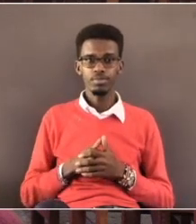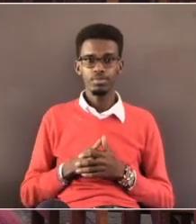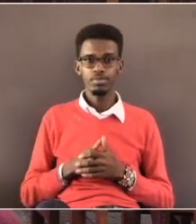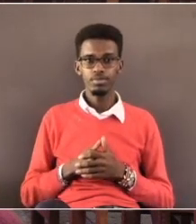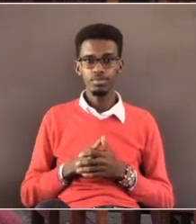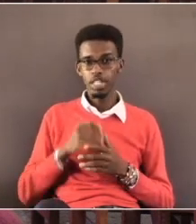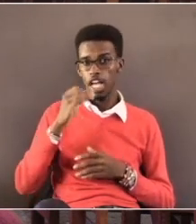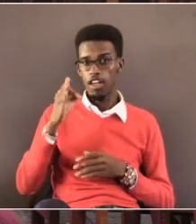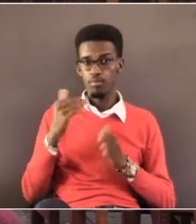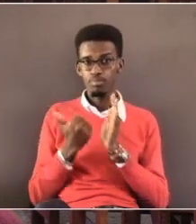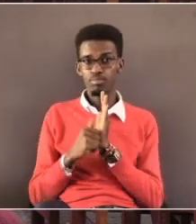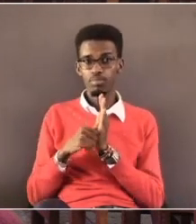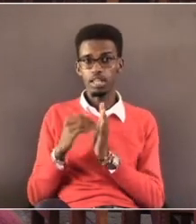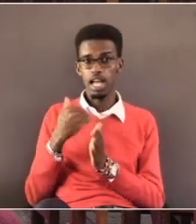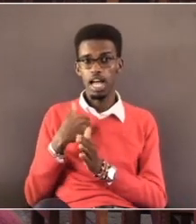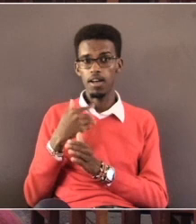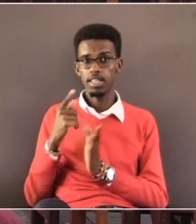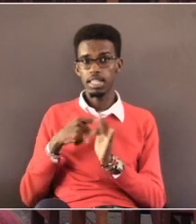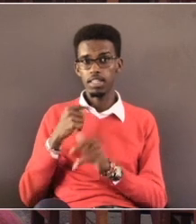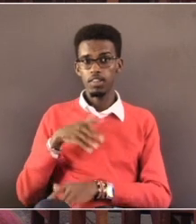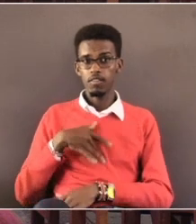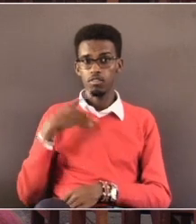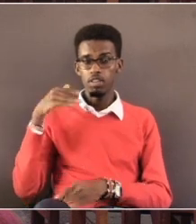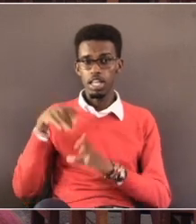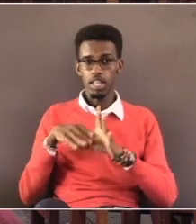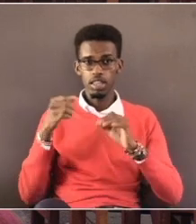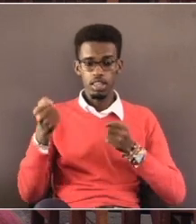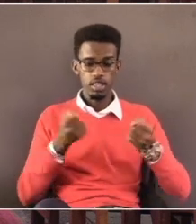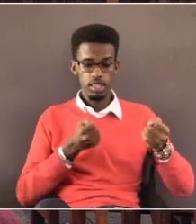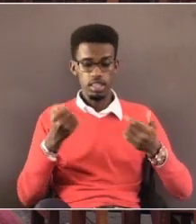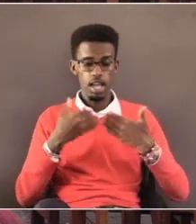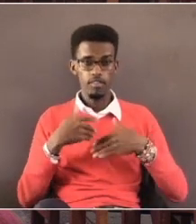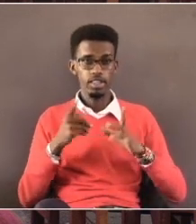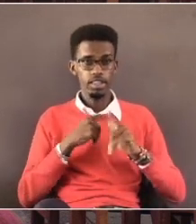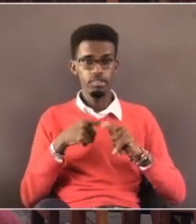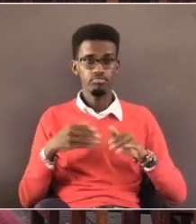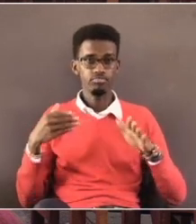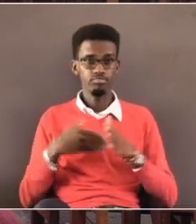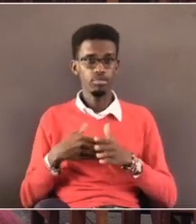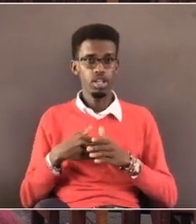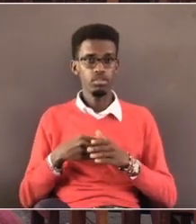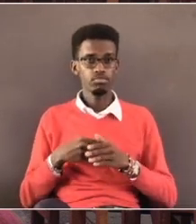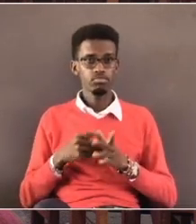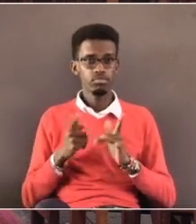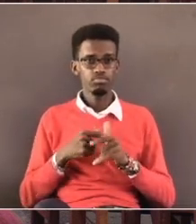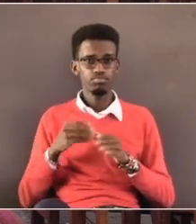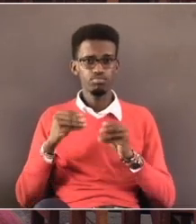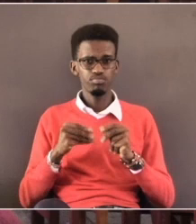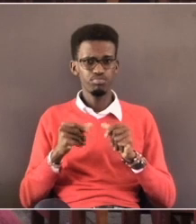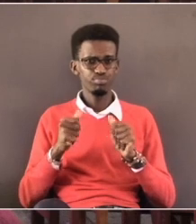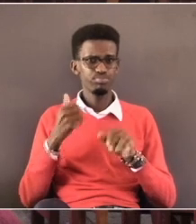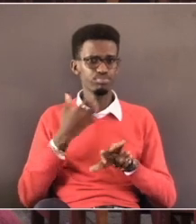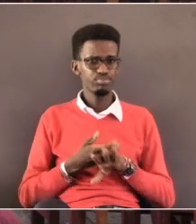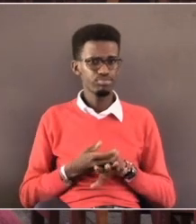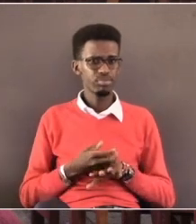if the issue you are facing feels like you are in a vehicle that has gotten stuck in the mud, and no matter how much